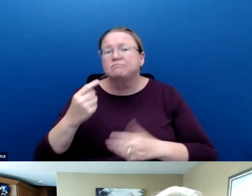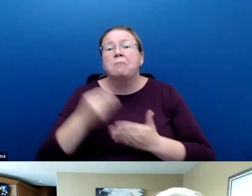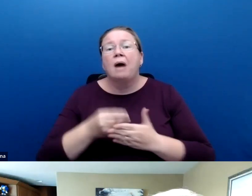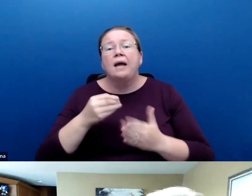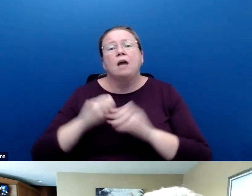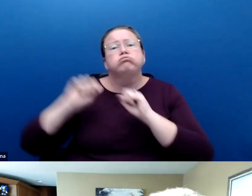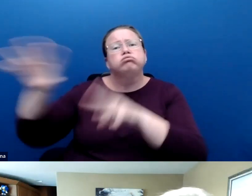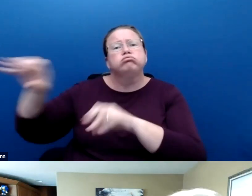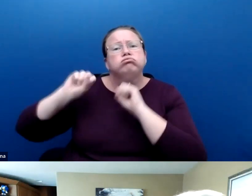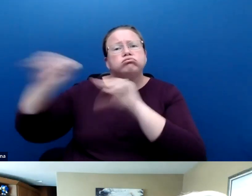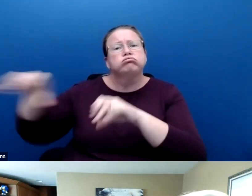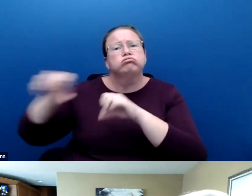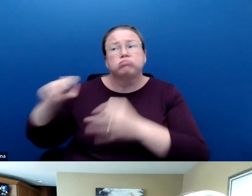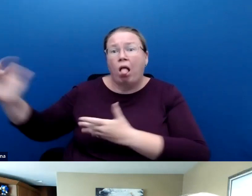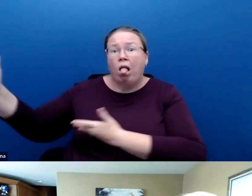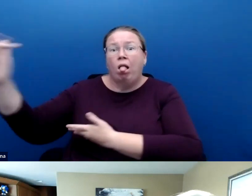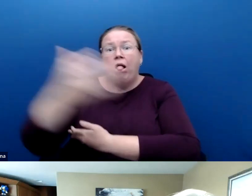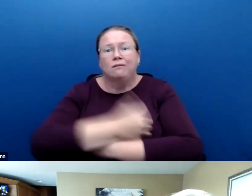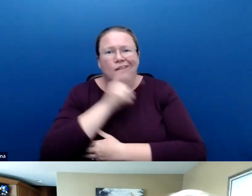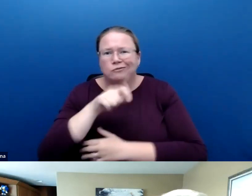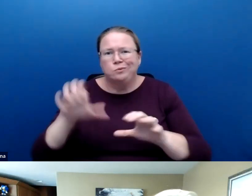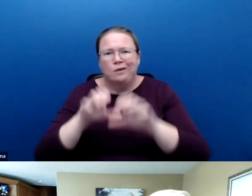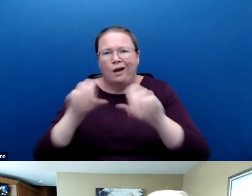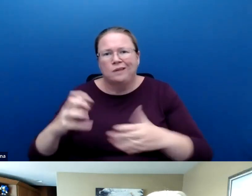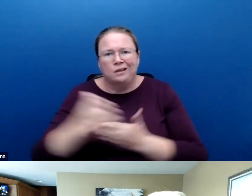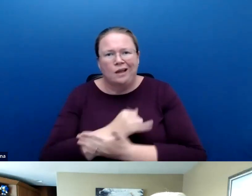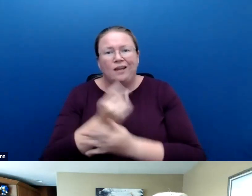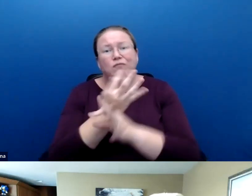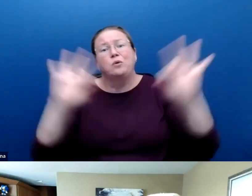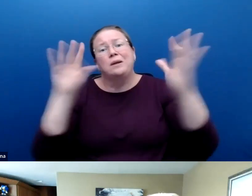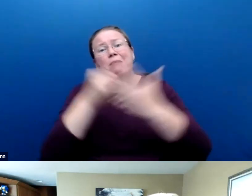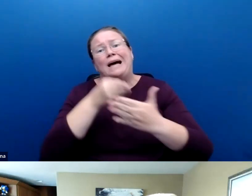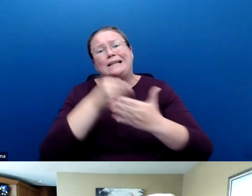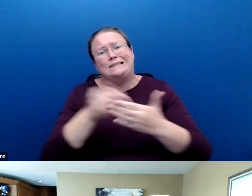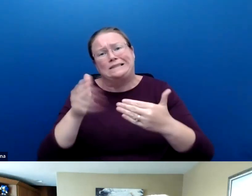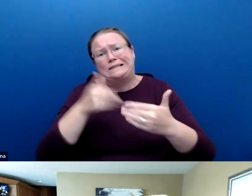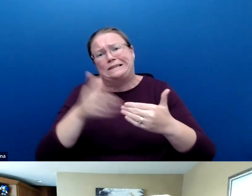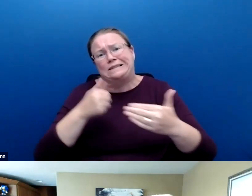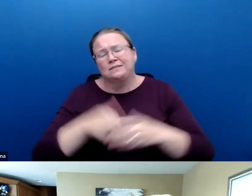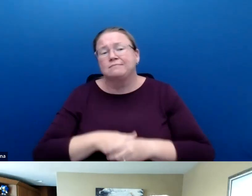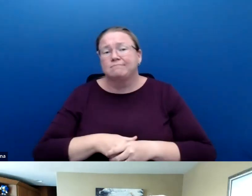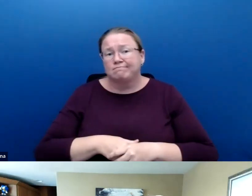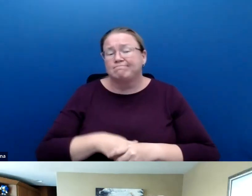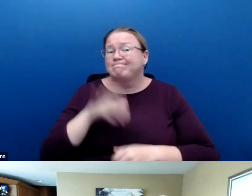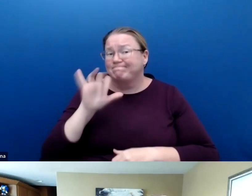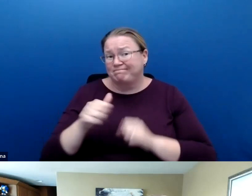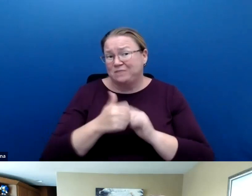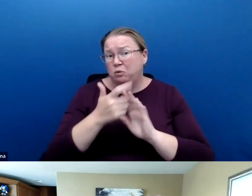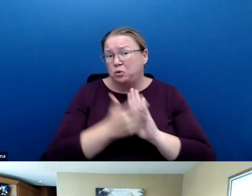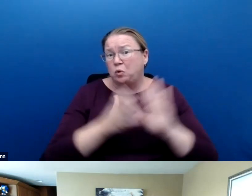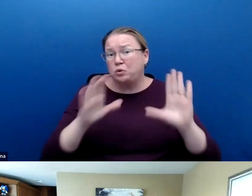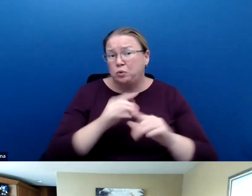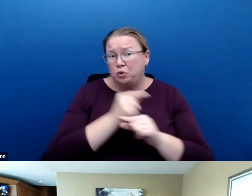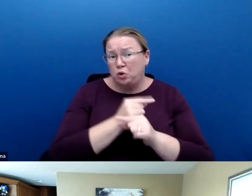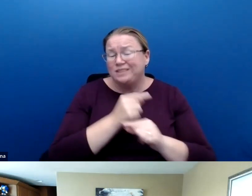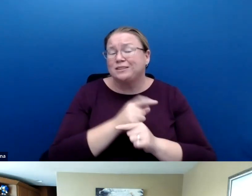the window. Just grab it. You don't need to do anything to get it. It's free money. It's easy. That's how those attorneys doing